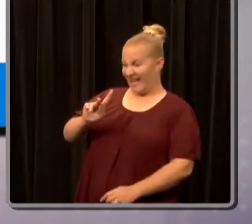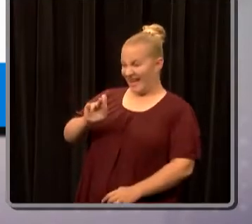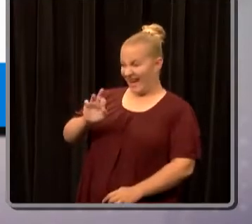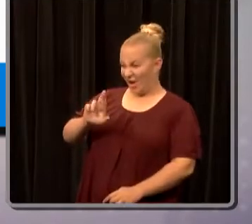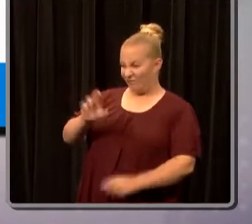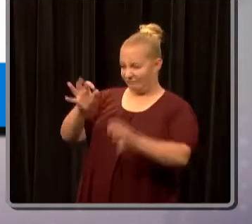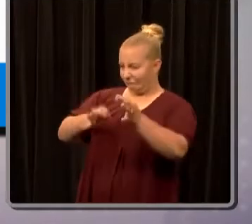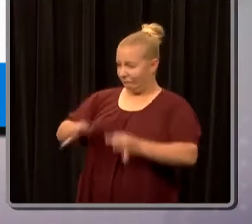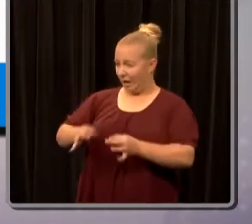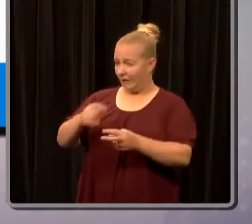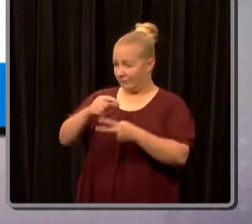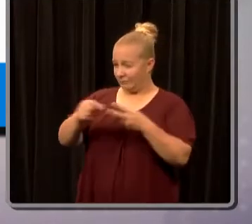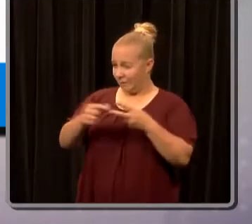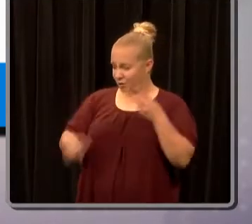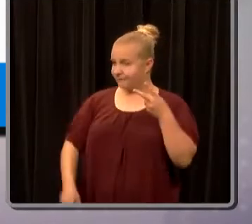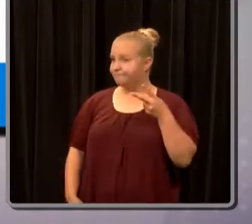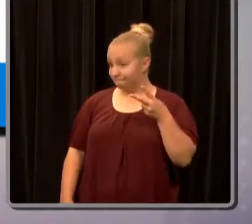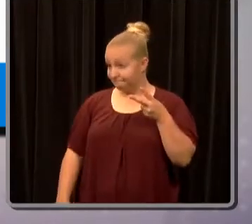options.